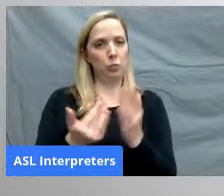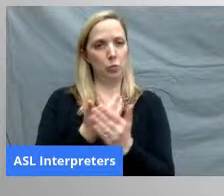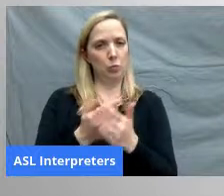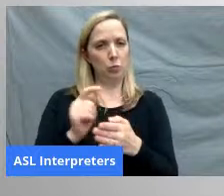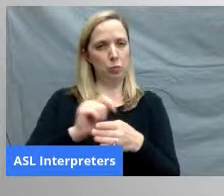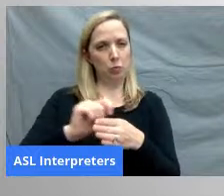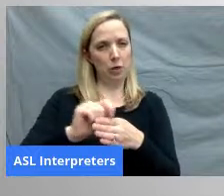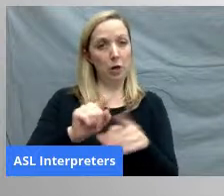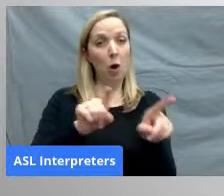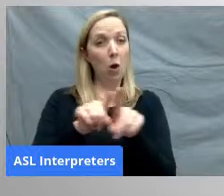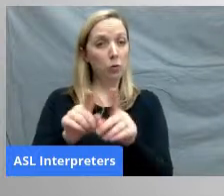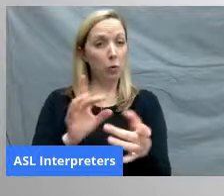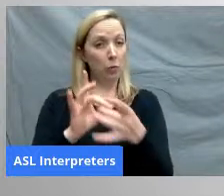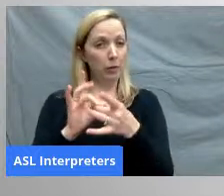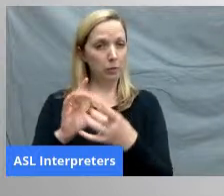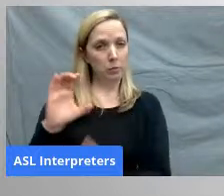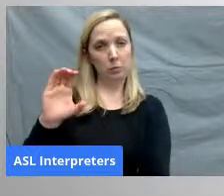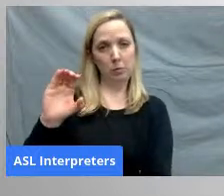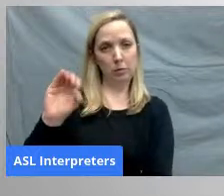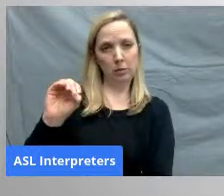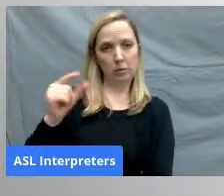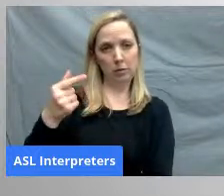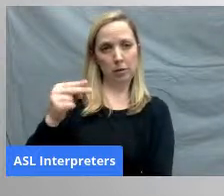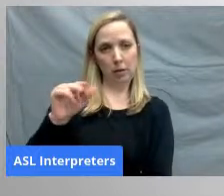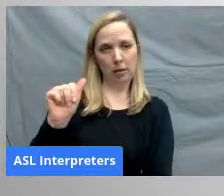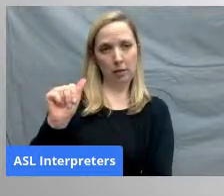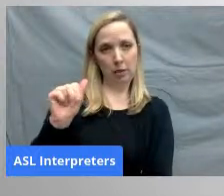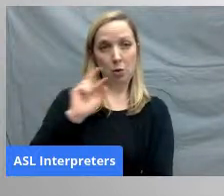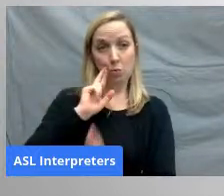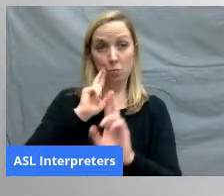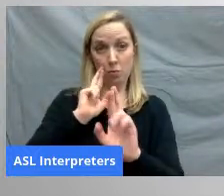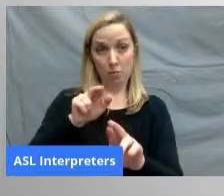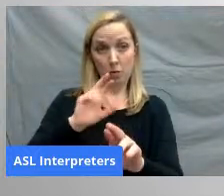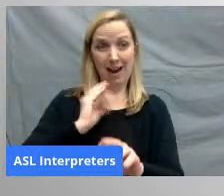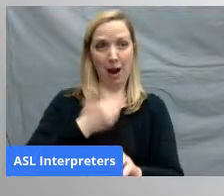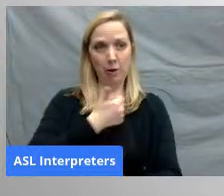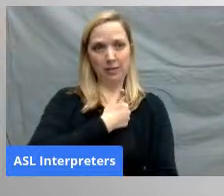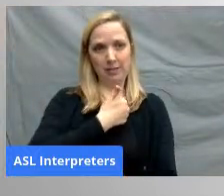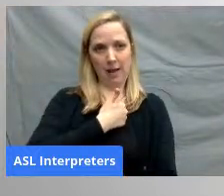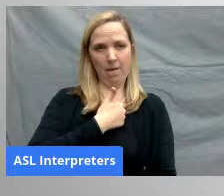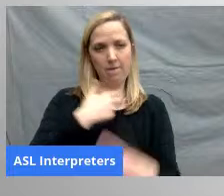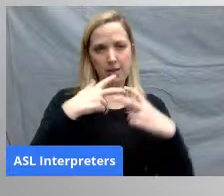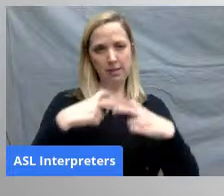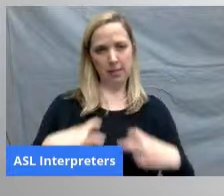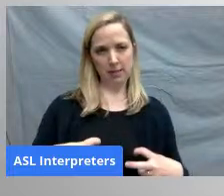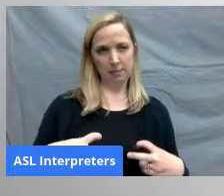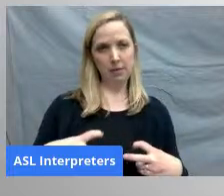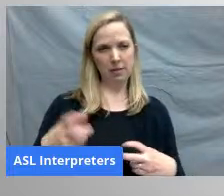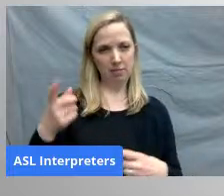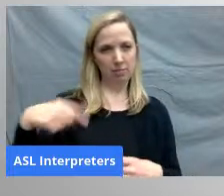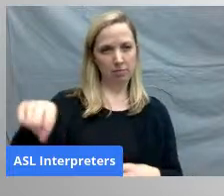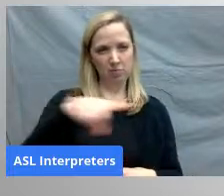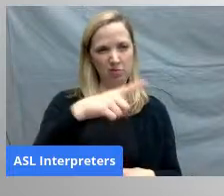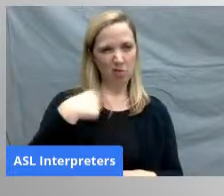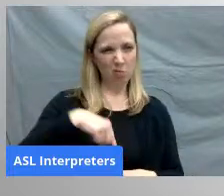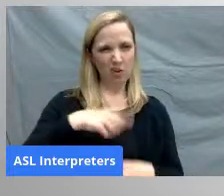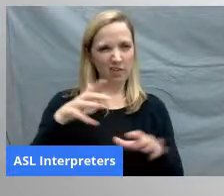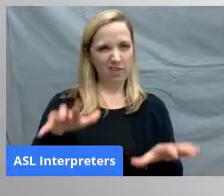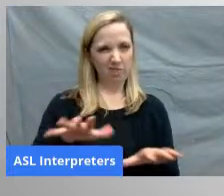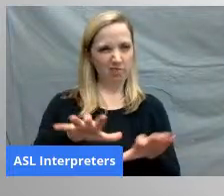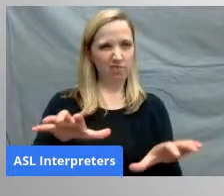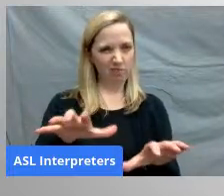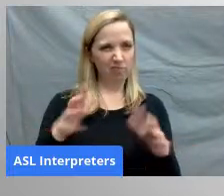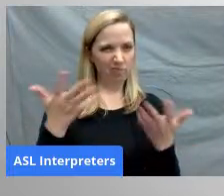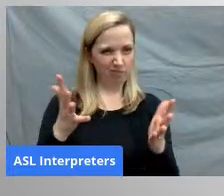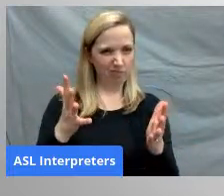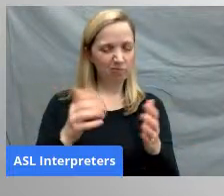cognitive report and our self-assessment. And so the goal is to try to incorporate at least a training from each of